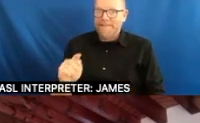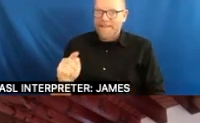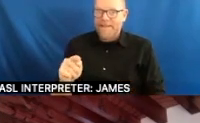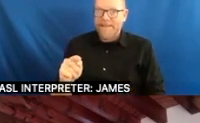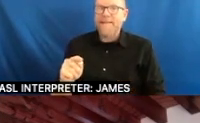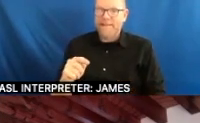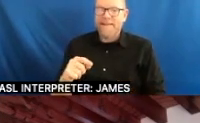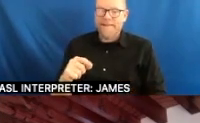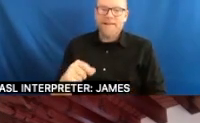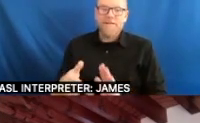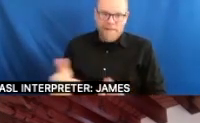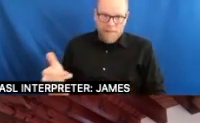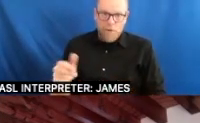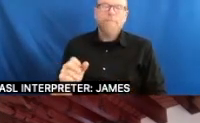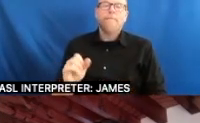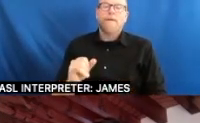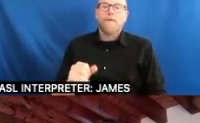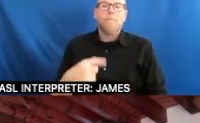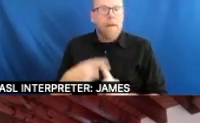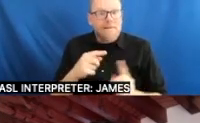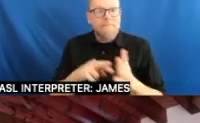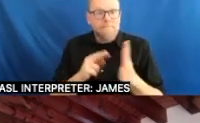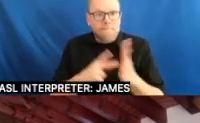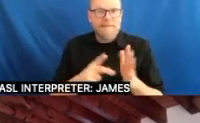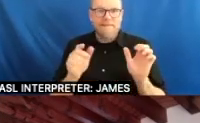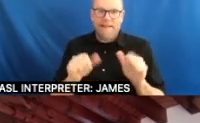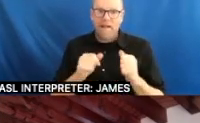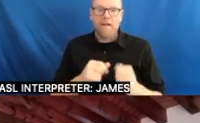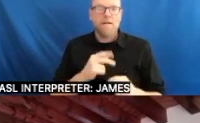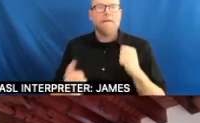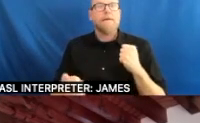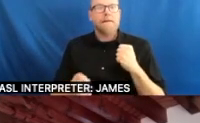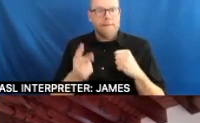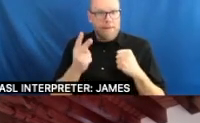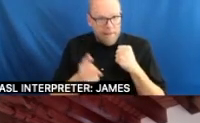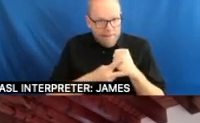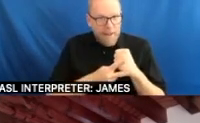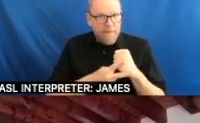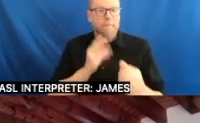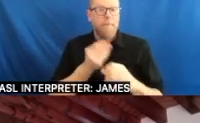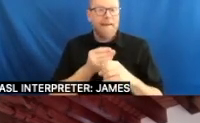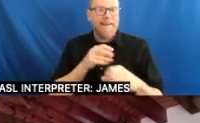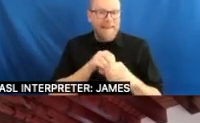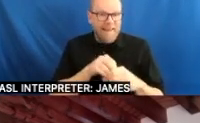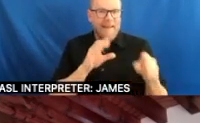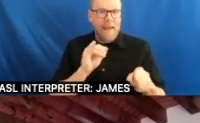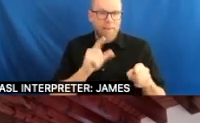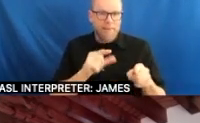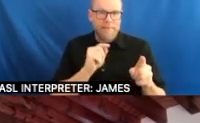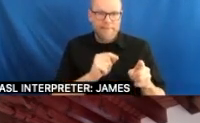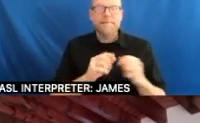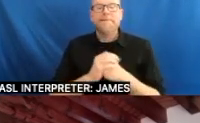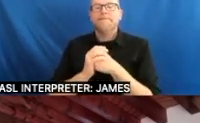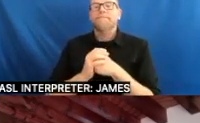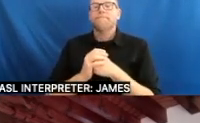also means, or it also is a means of retaining cash in the cooperative. So it doesn't discourage long-term planning.